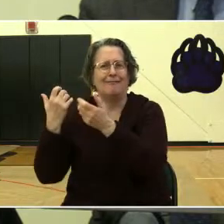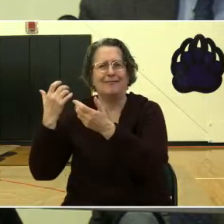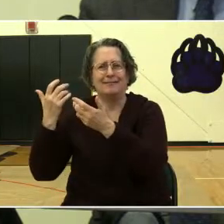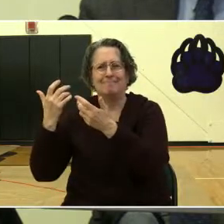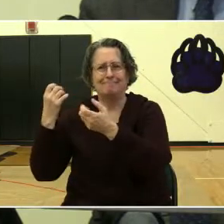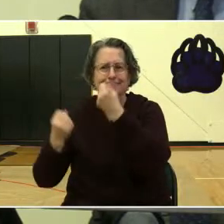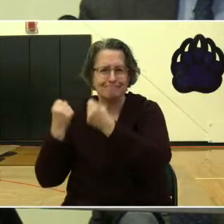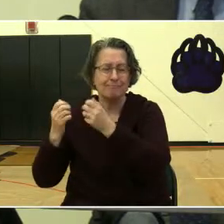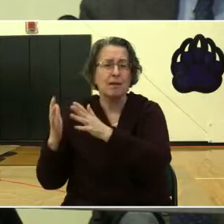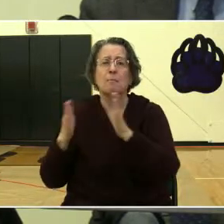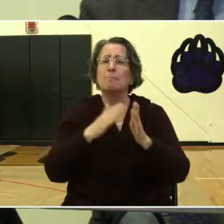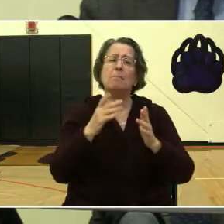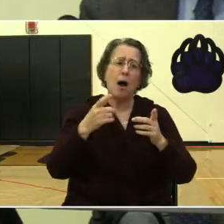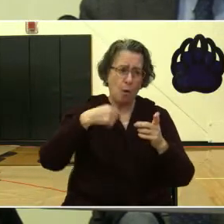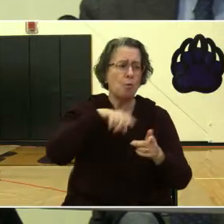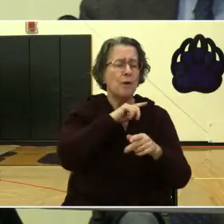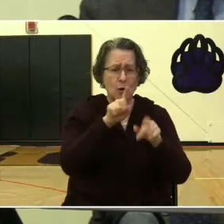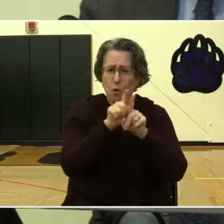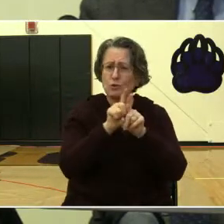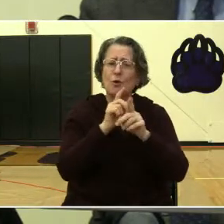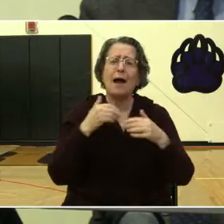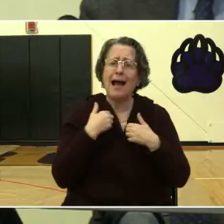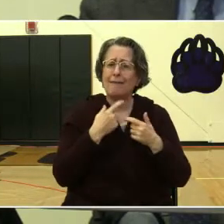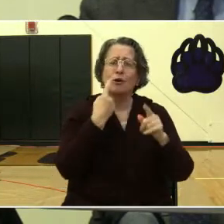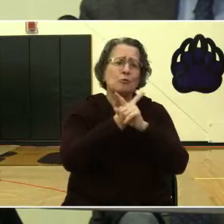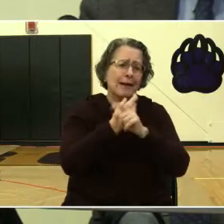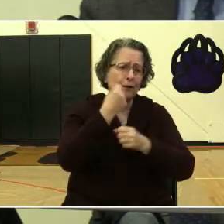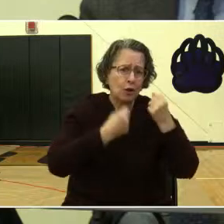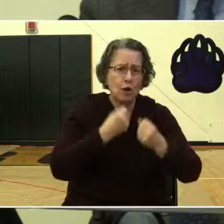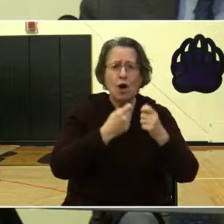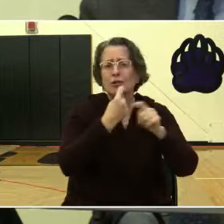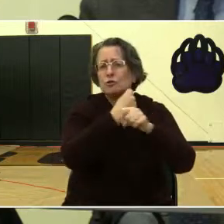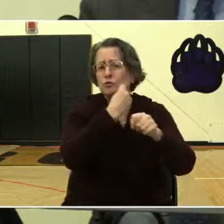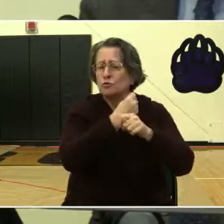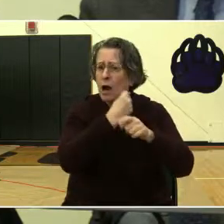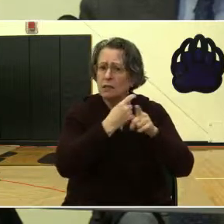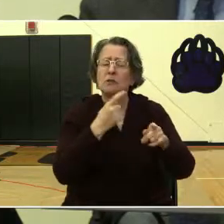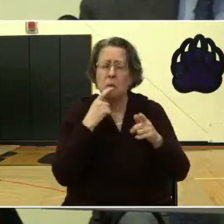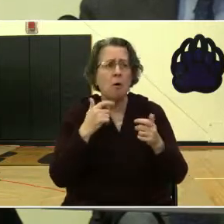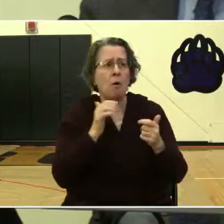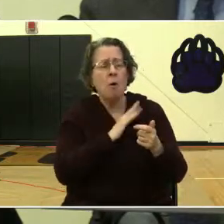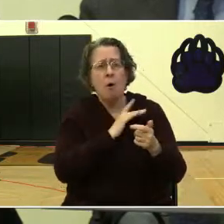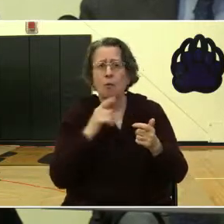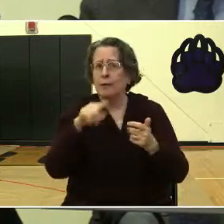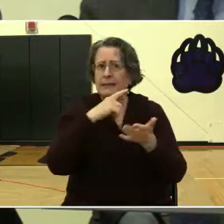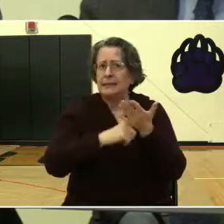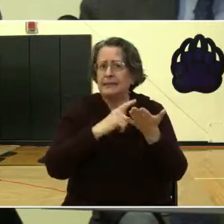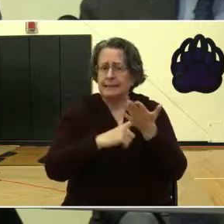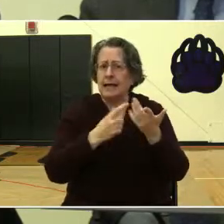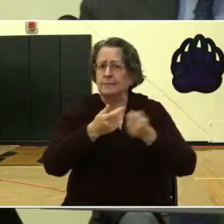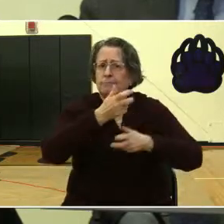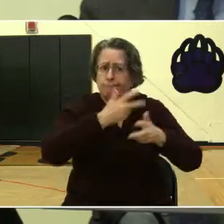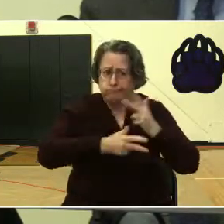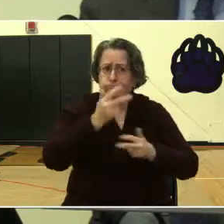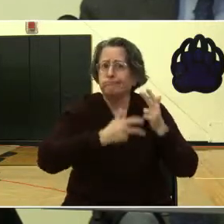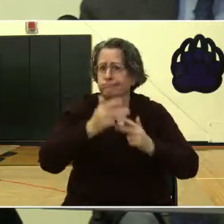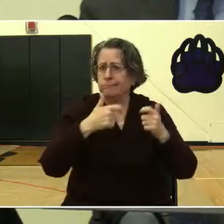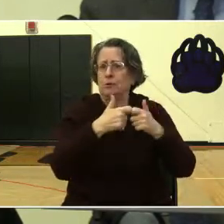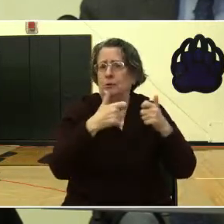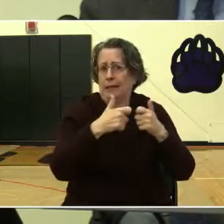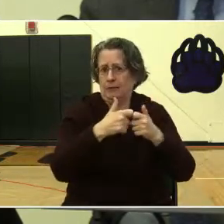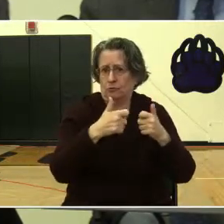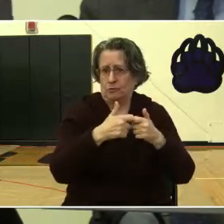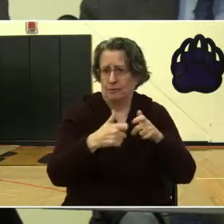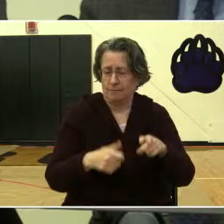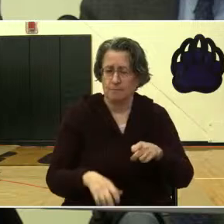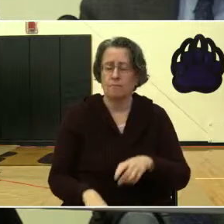cars and things like that and there has been a lot of discussion and I think um that is that's going to just continue and it's going to be a slow process as we move forward and the